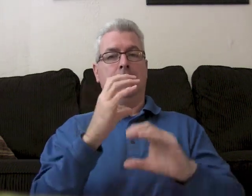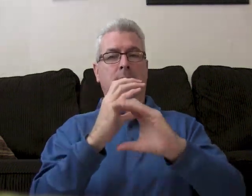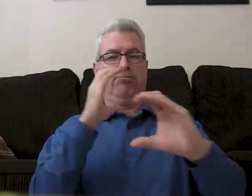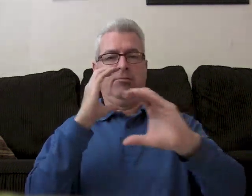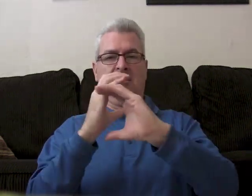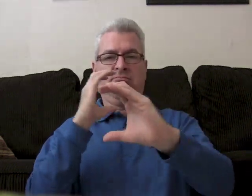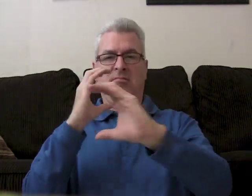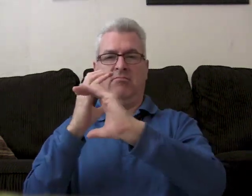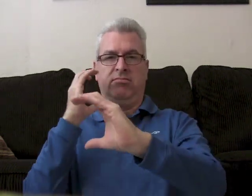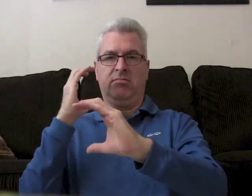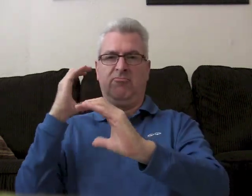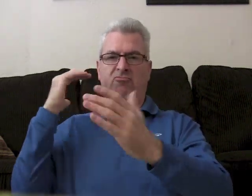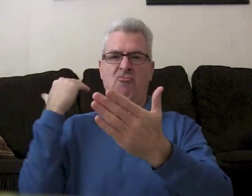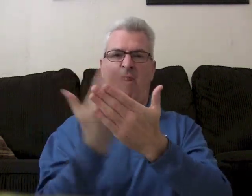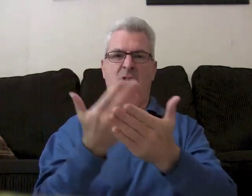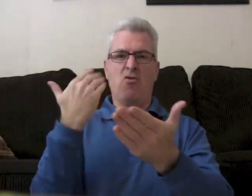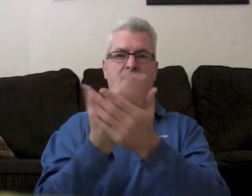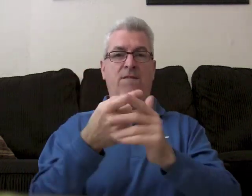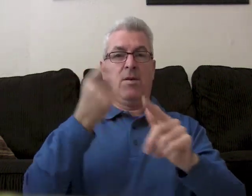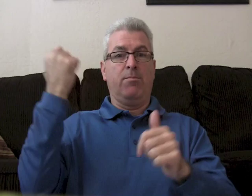Hop.